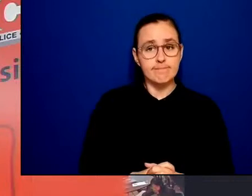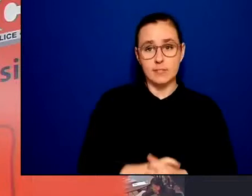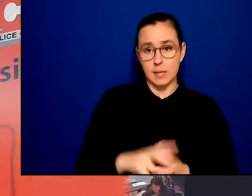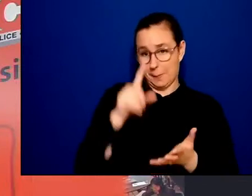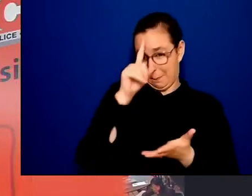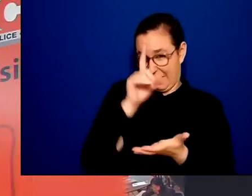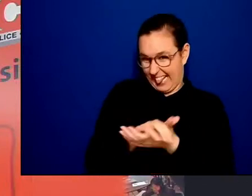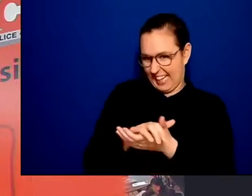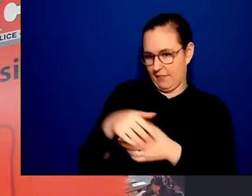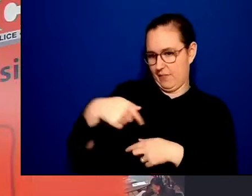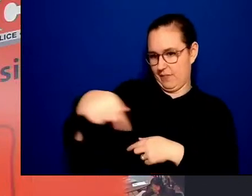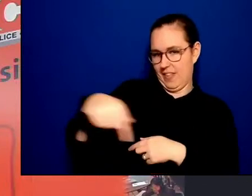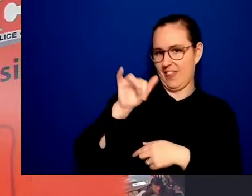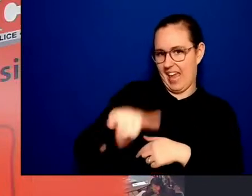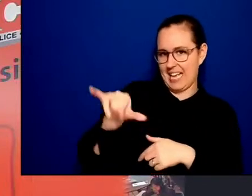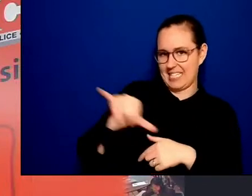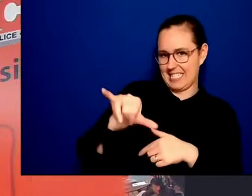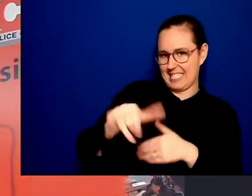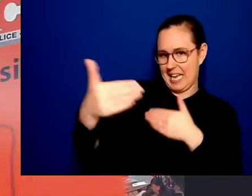right now.